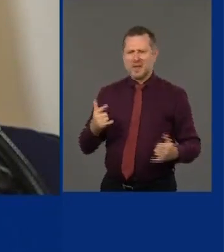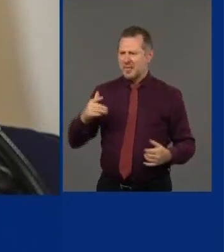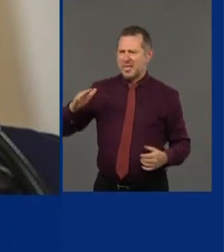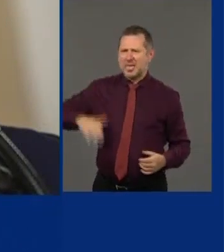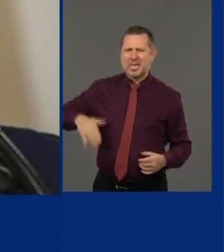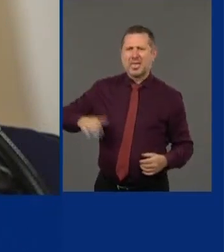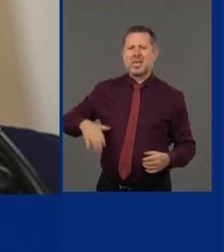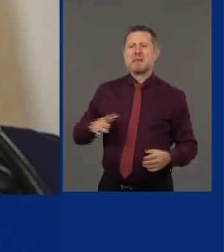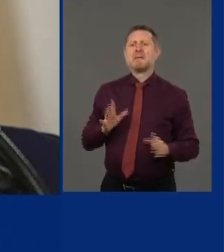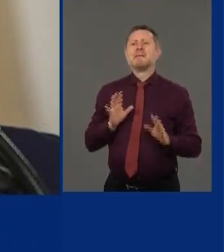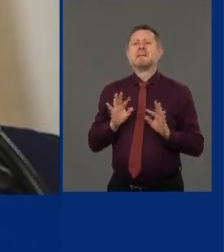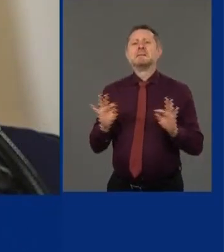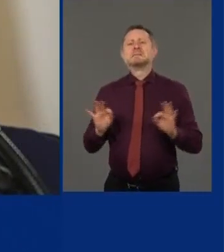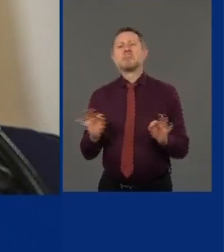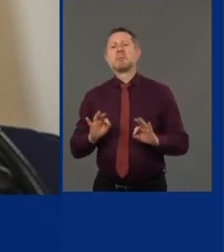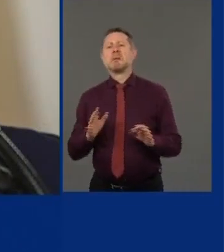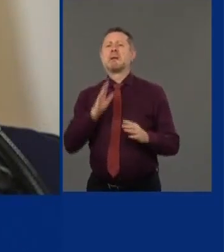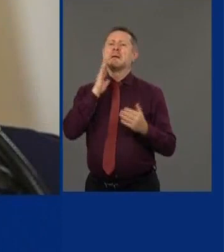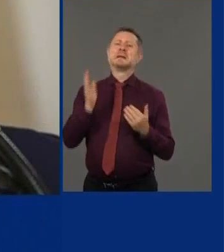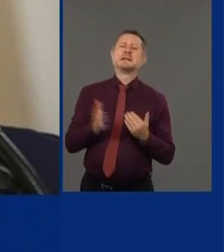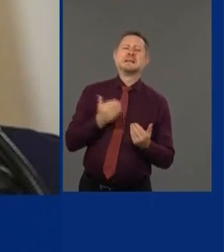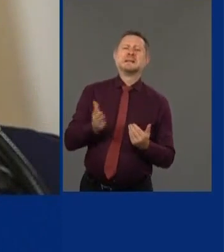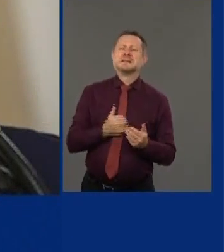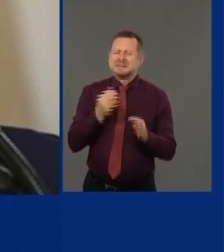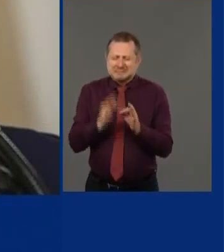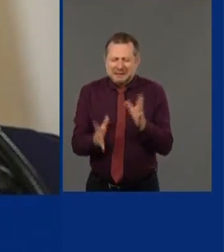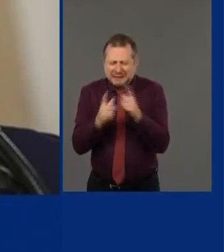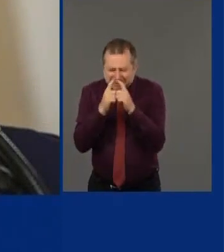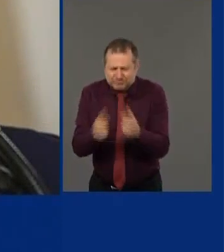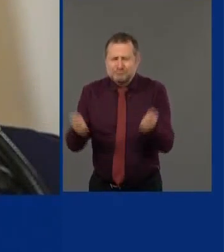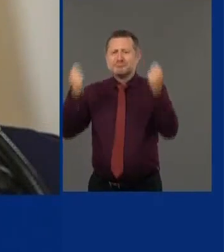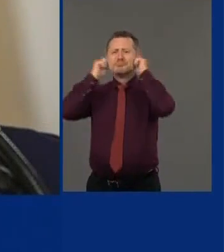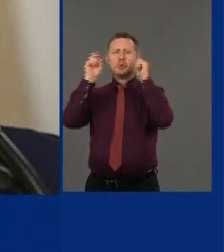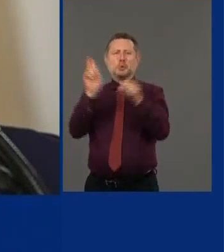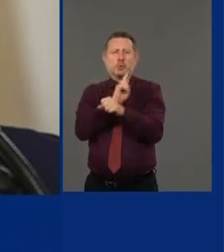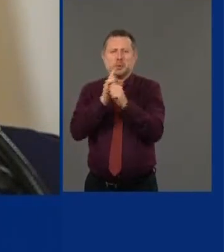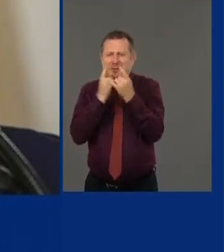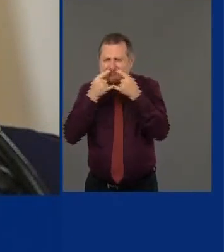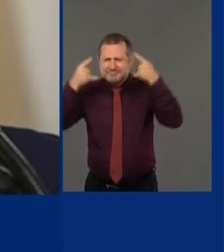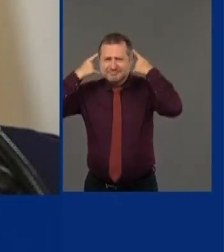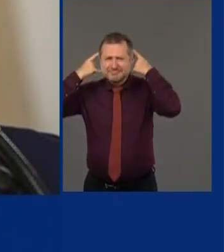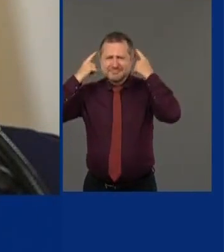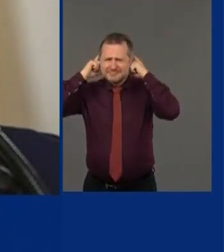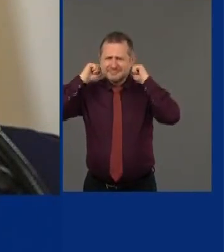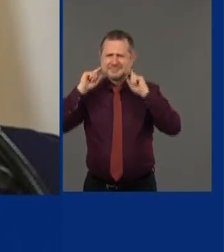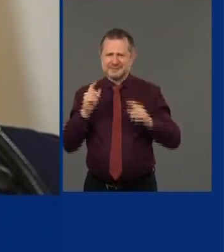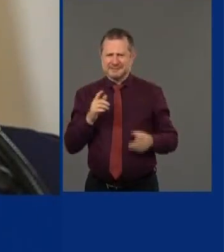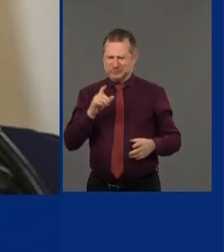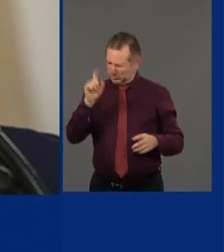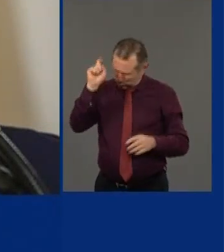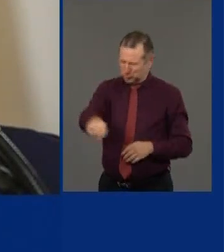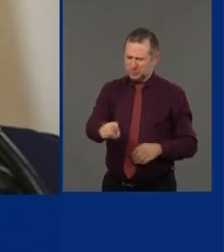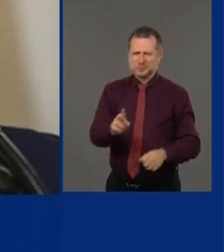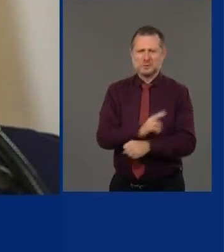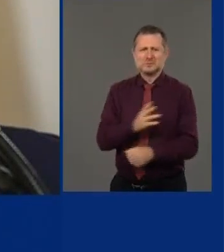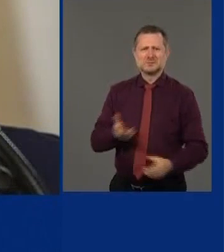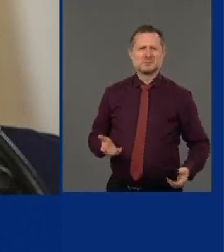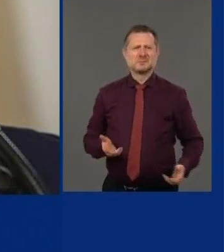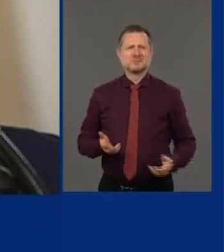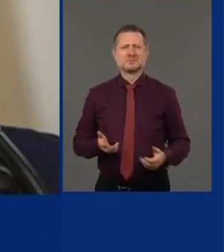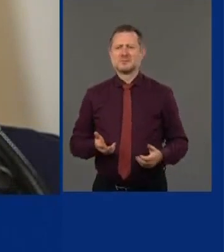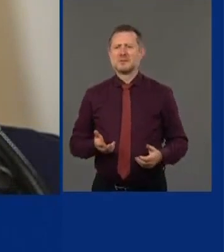simple, easy, minimal step of saying you must wear a mask when you are in public. And